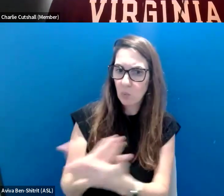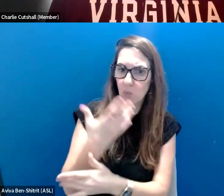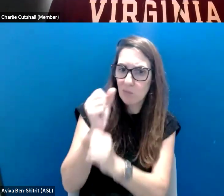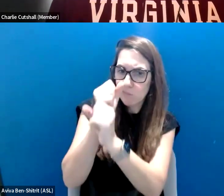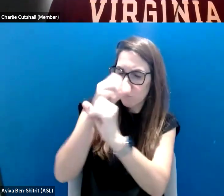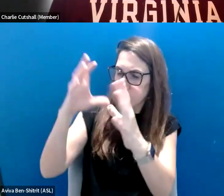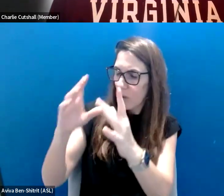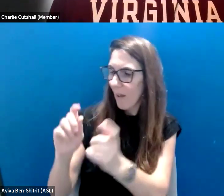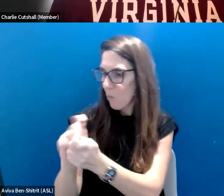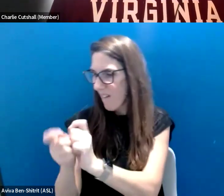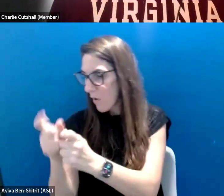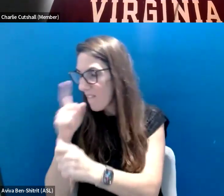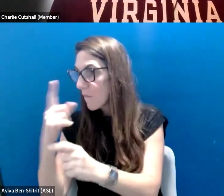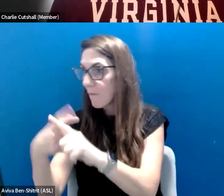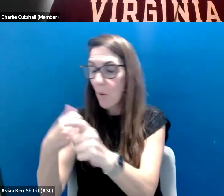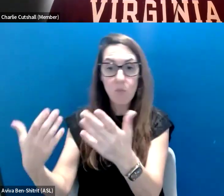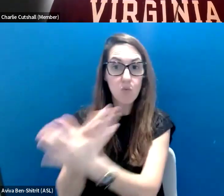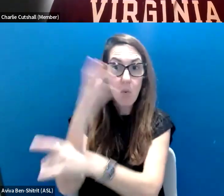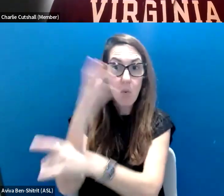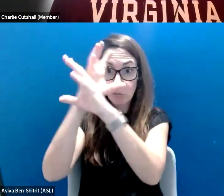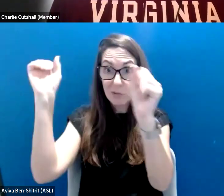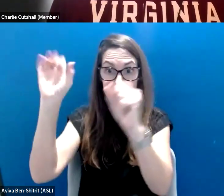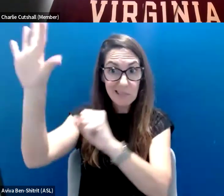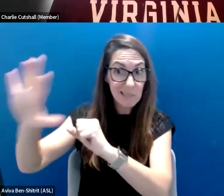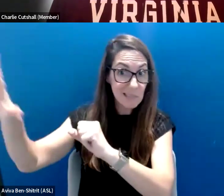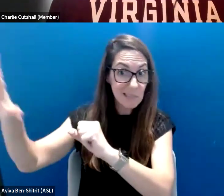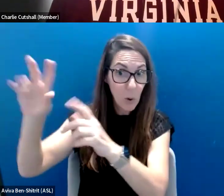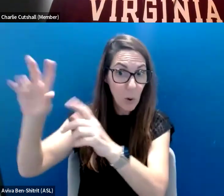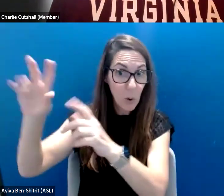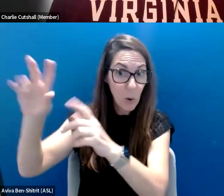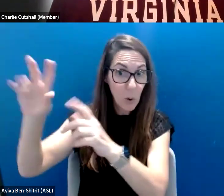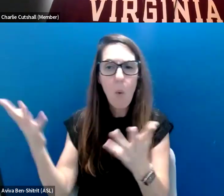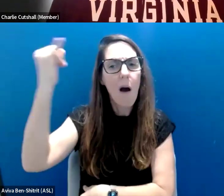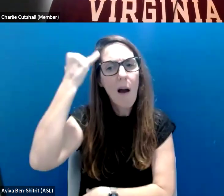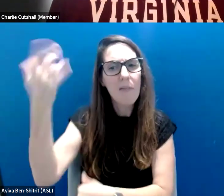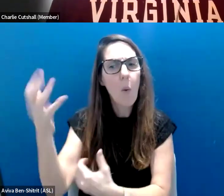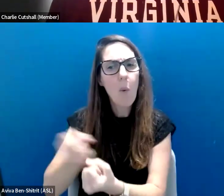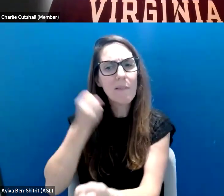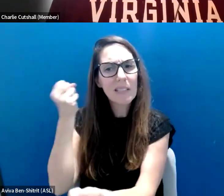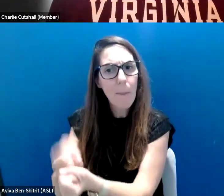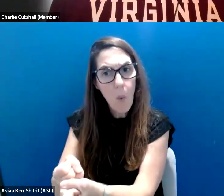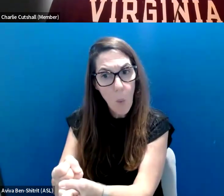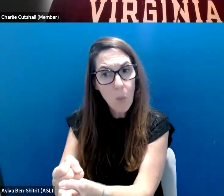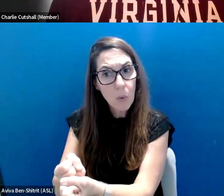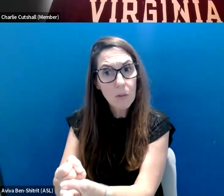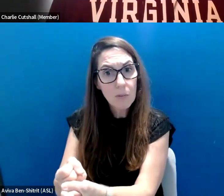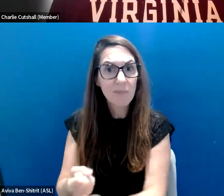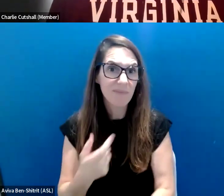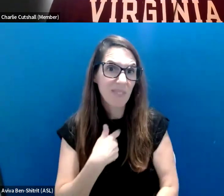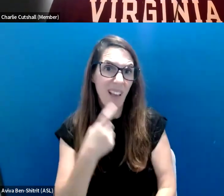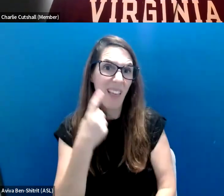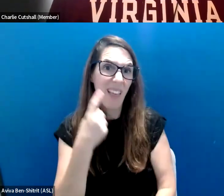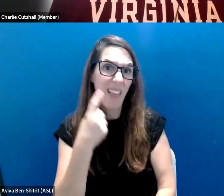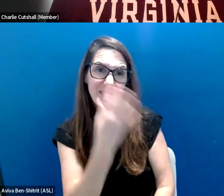incoming administration or what ideas they might want to support, I do think that Daniel,